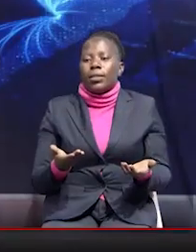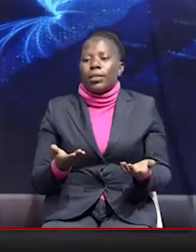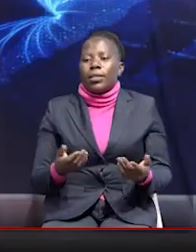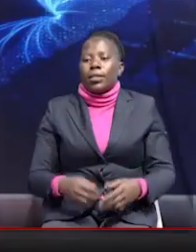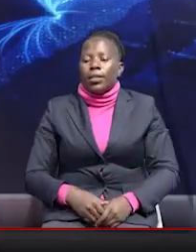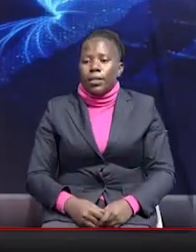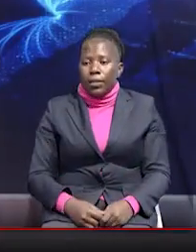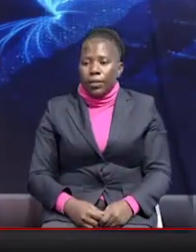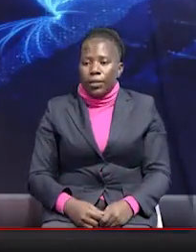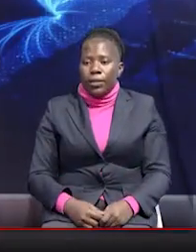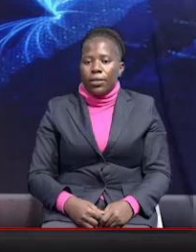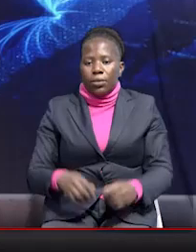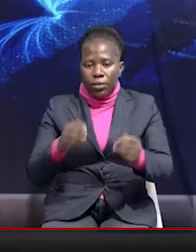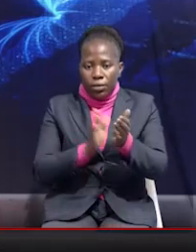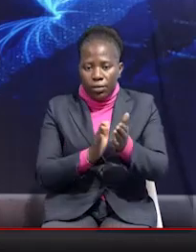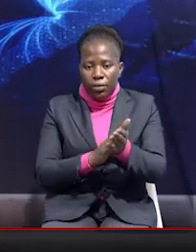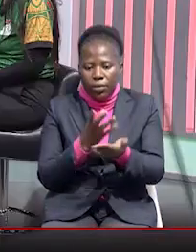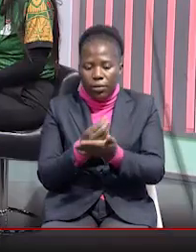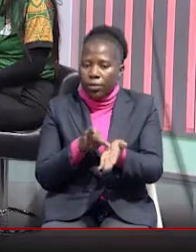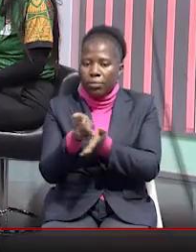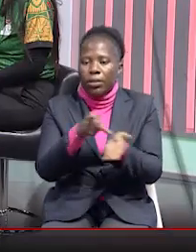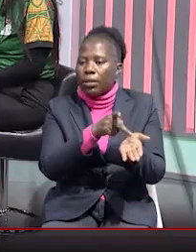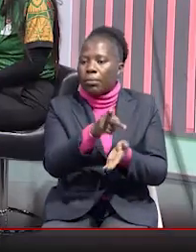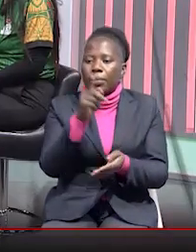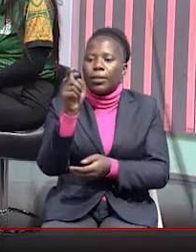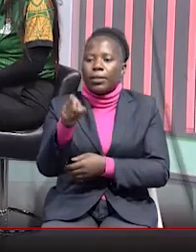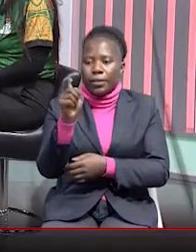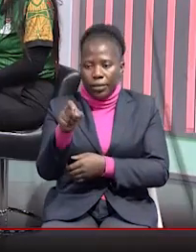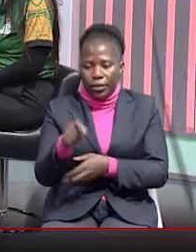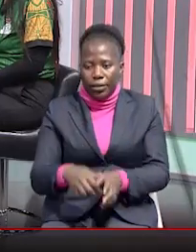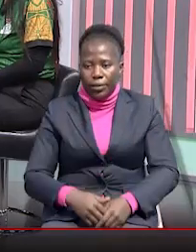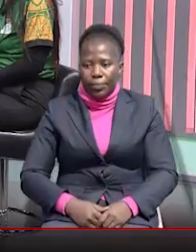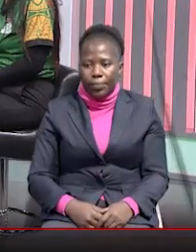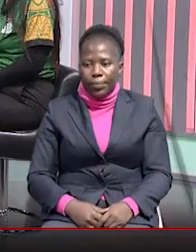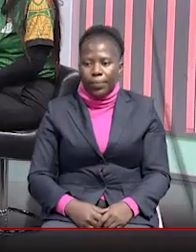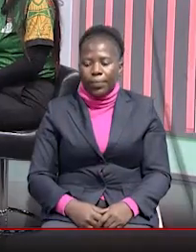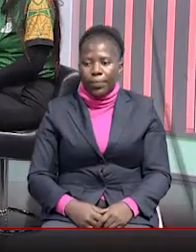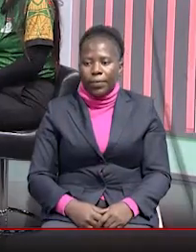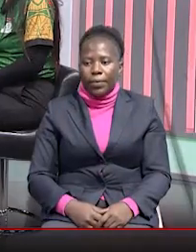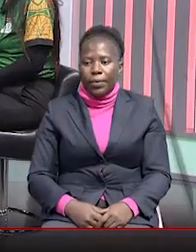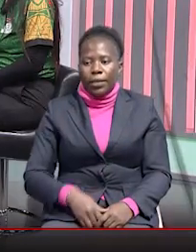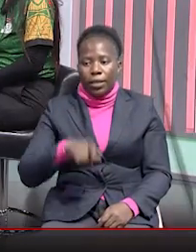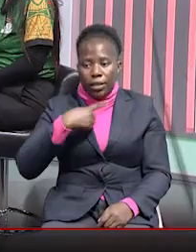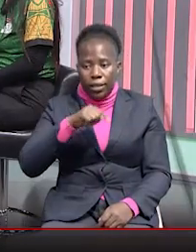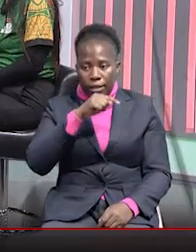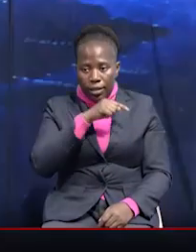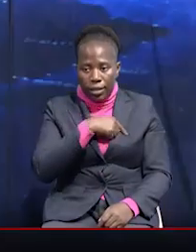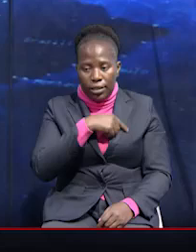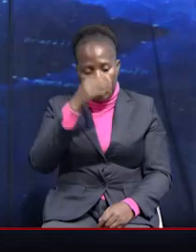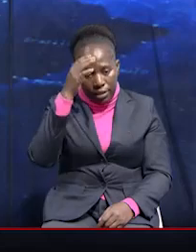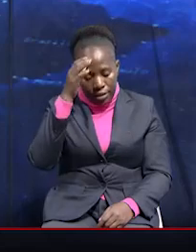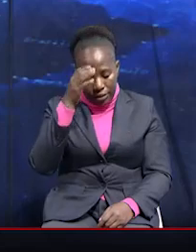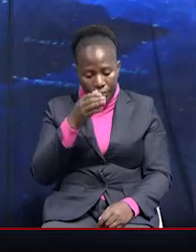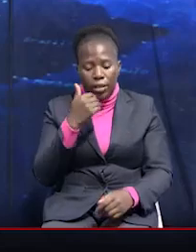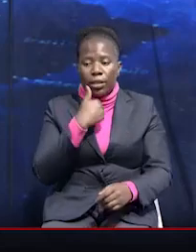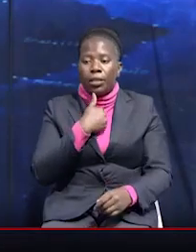need to pay those school fees. You see, this is where we basically have a very poor capital formation in the